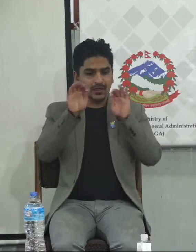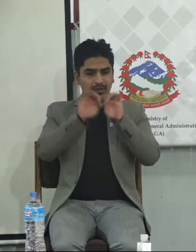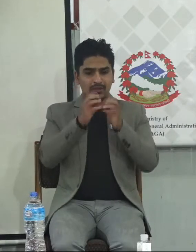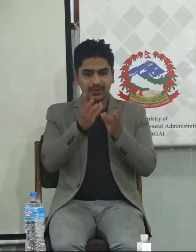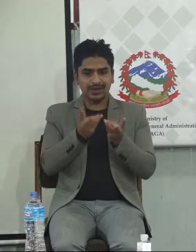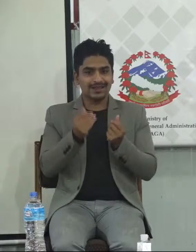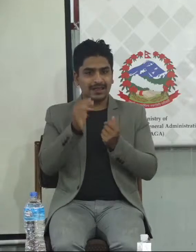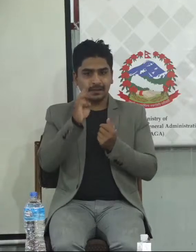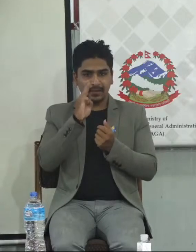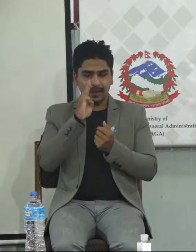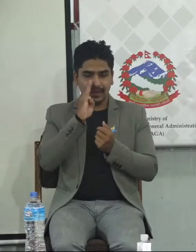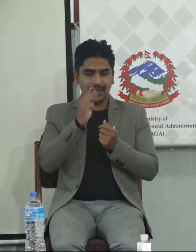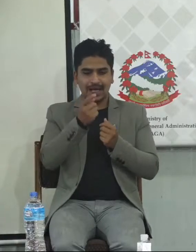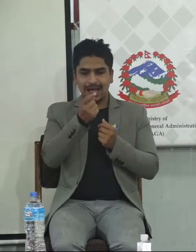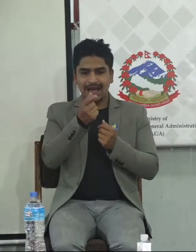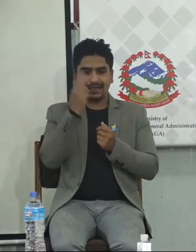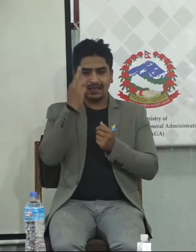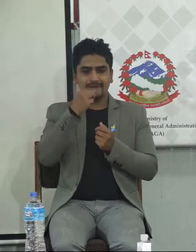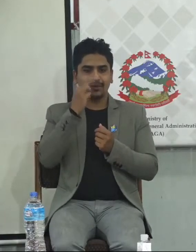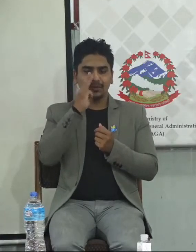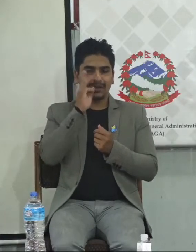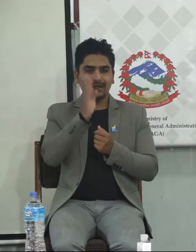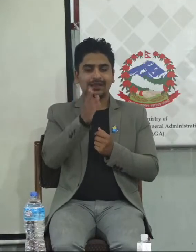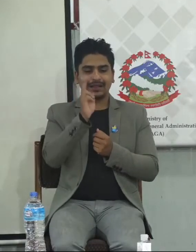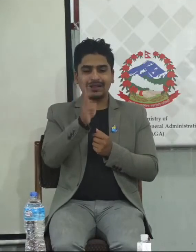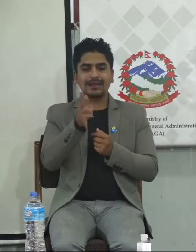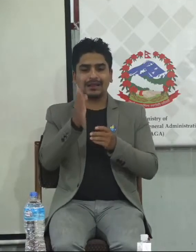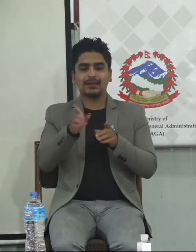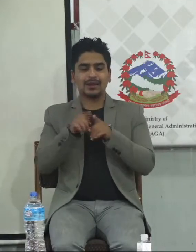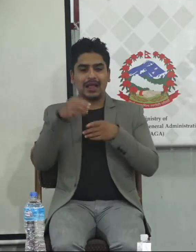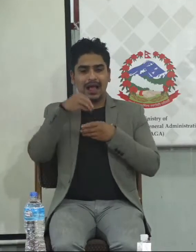my internal world. That's why we call it